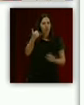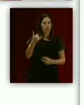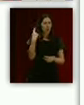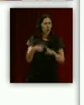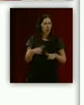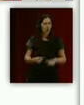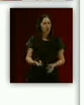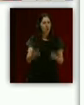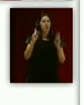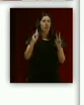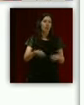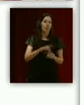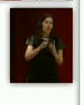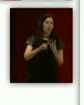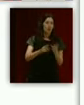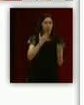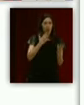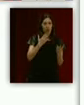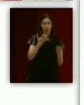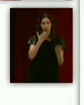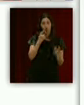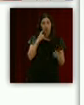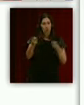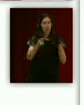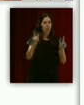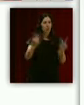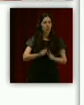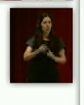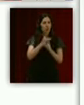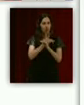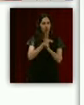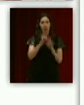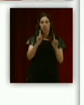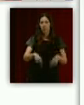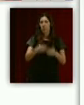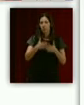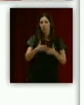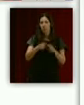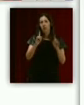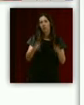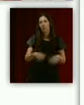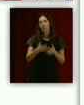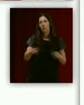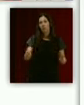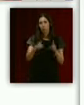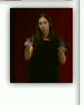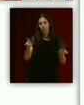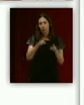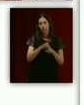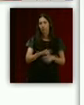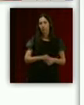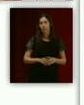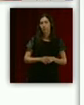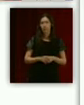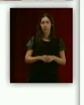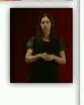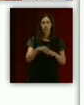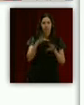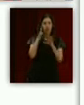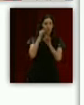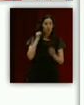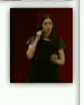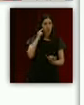also has to do with communication points, so that we can make calls, and